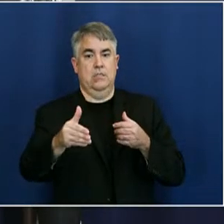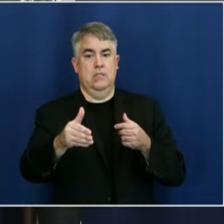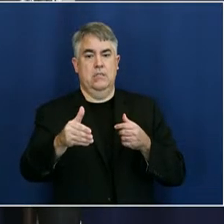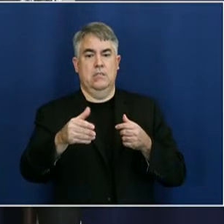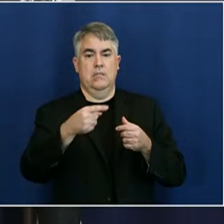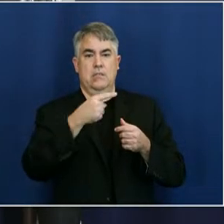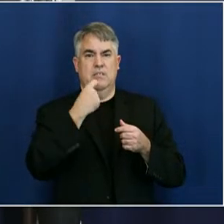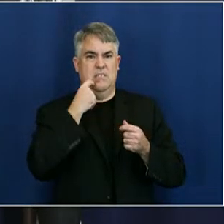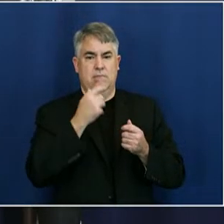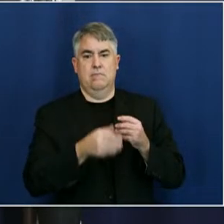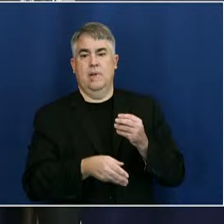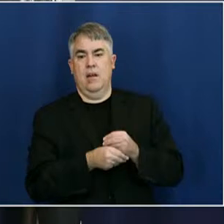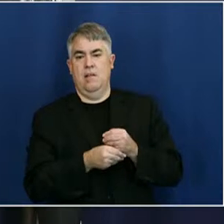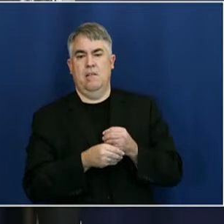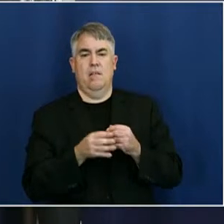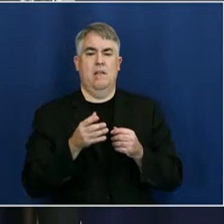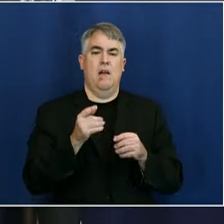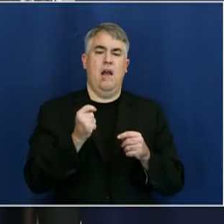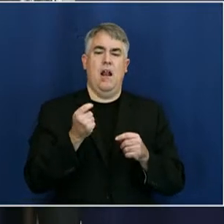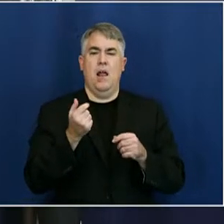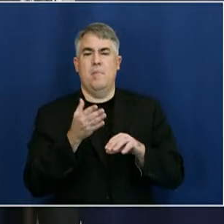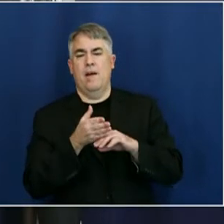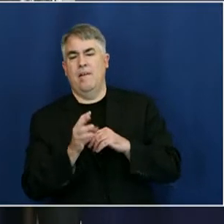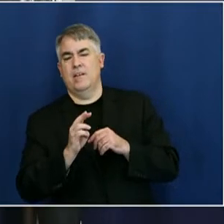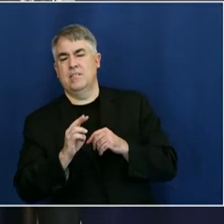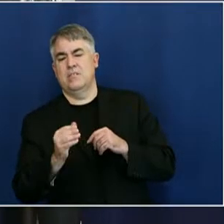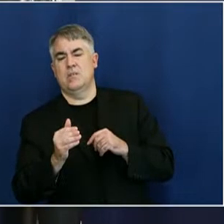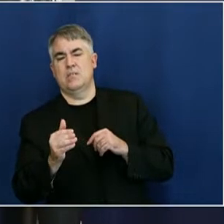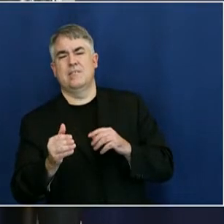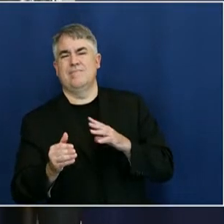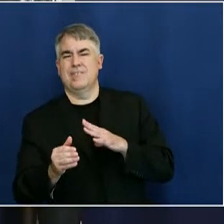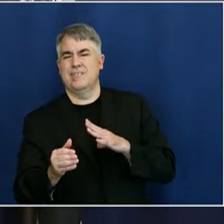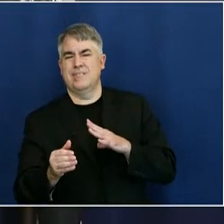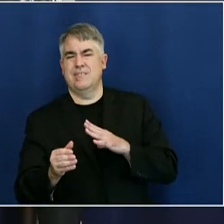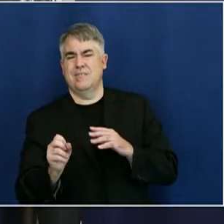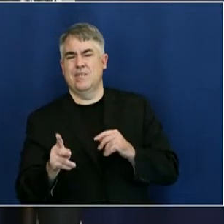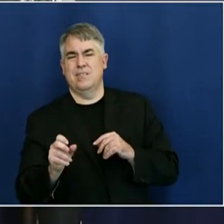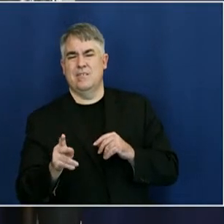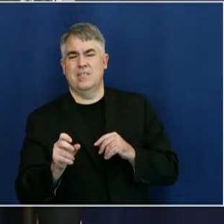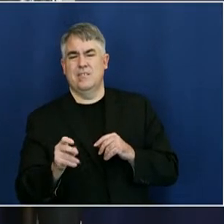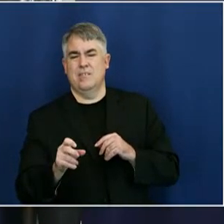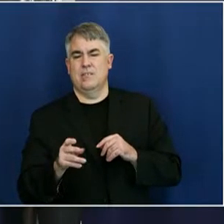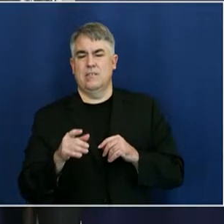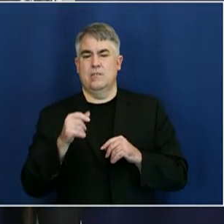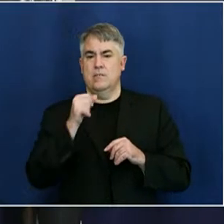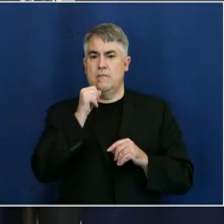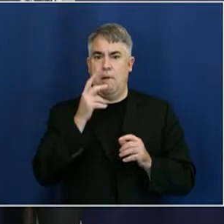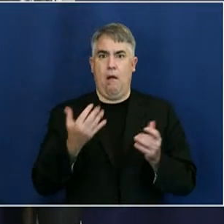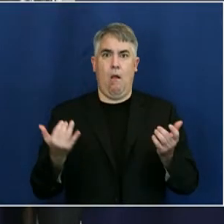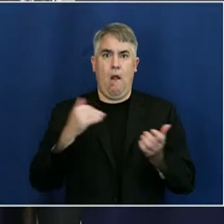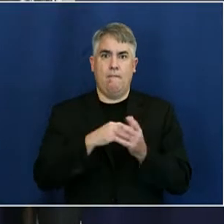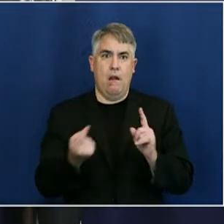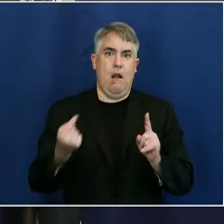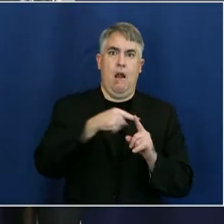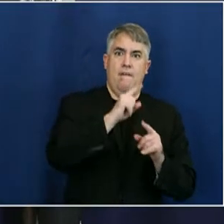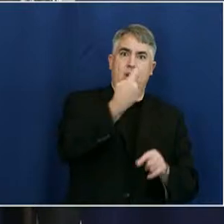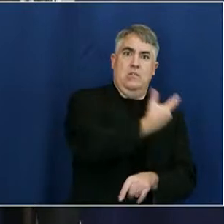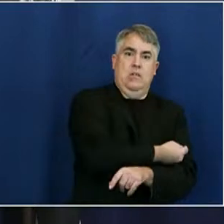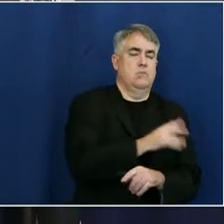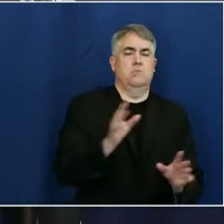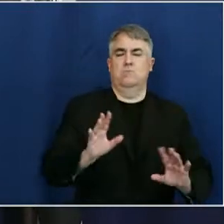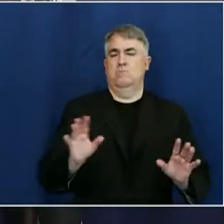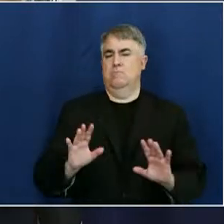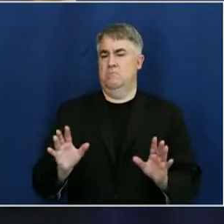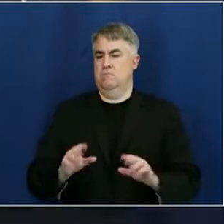still should be fine and should not be required to start this series all over again. So I think people will be fine. Thank